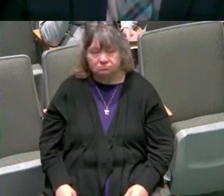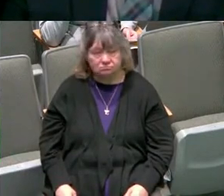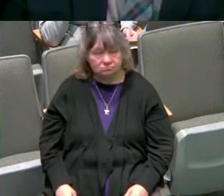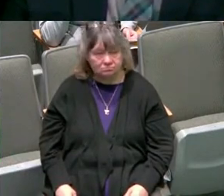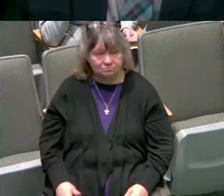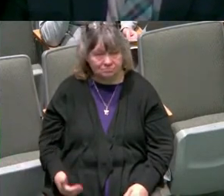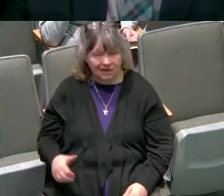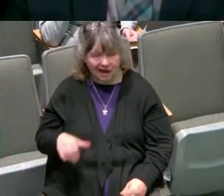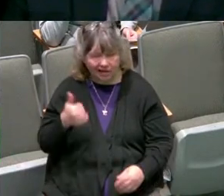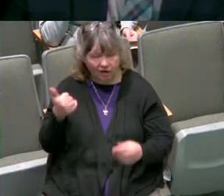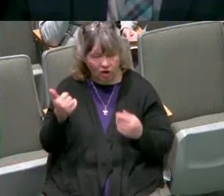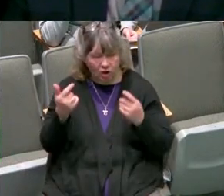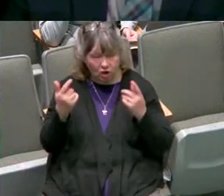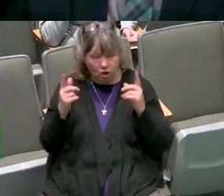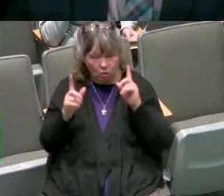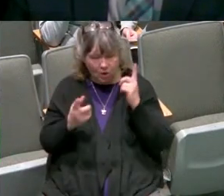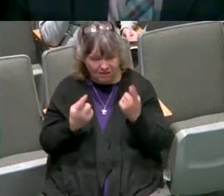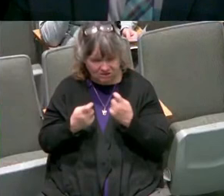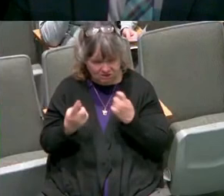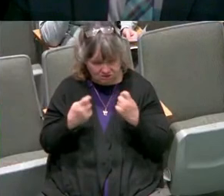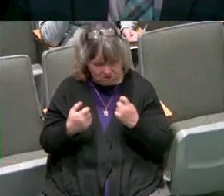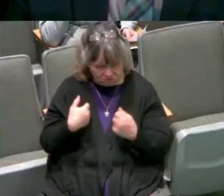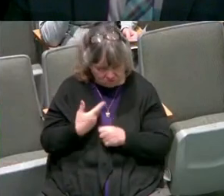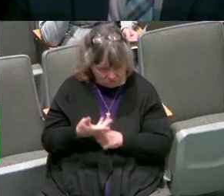are there any other questions